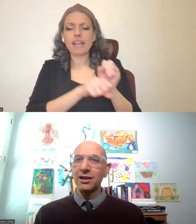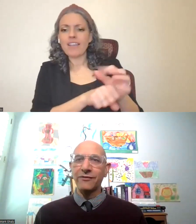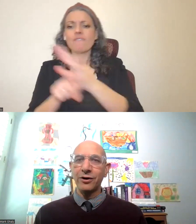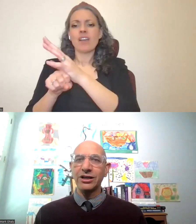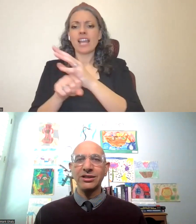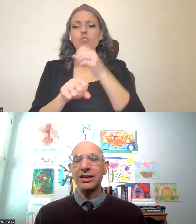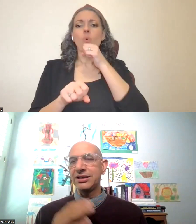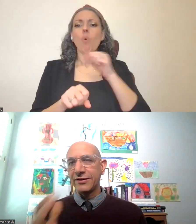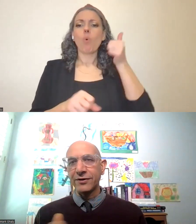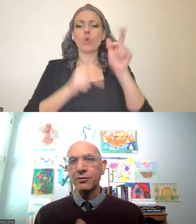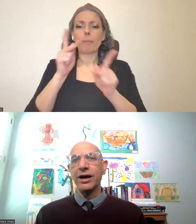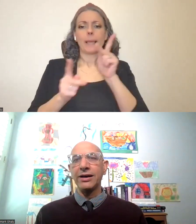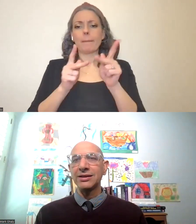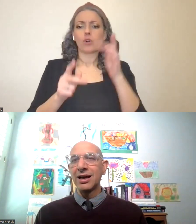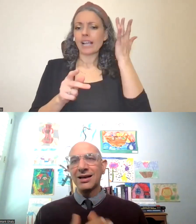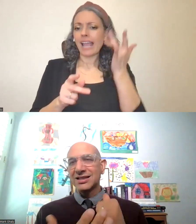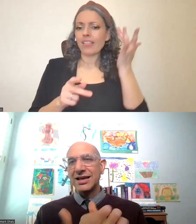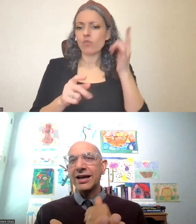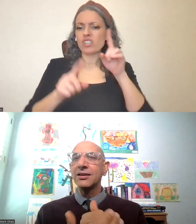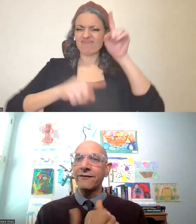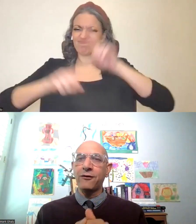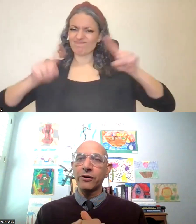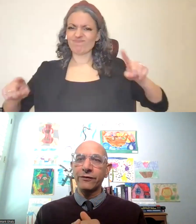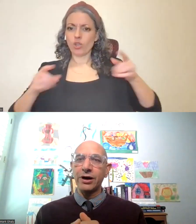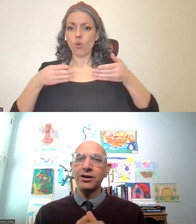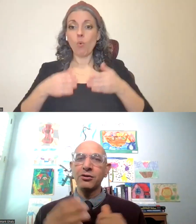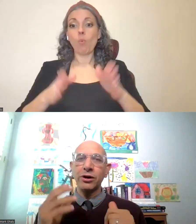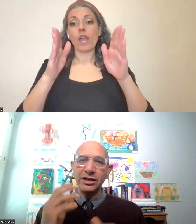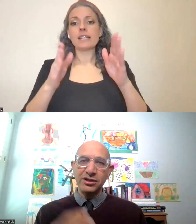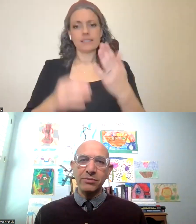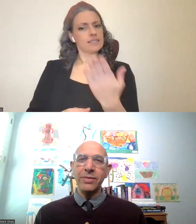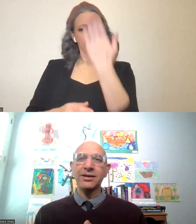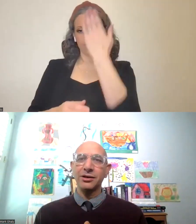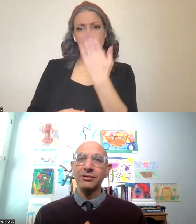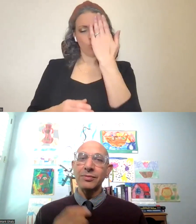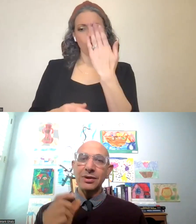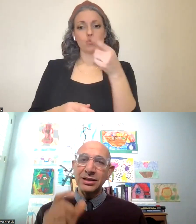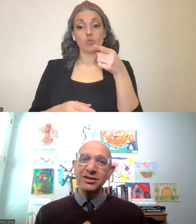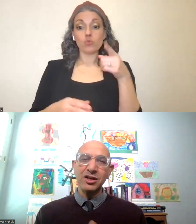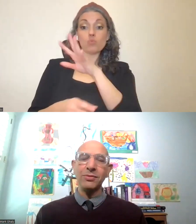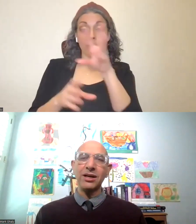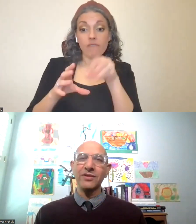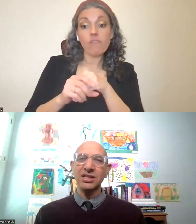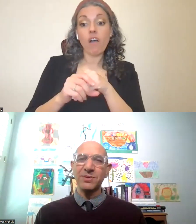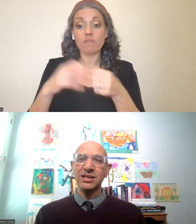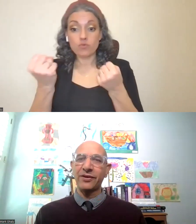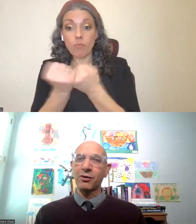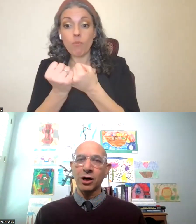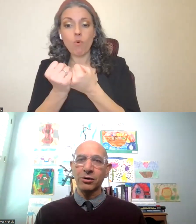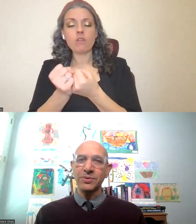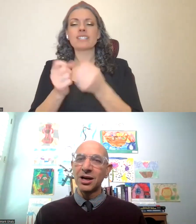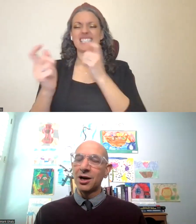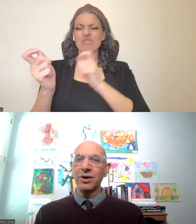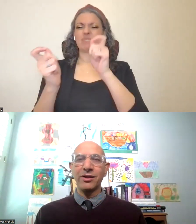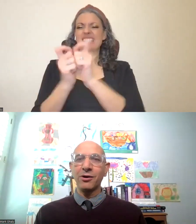older Californians in different ways, stayed at the forefront. You were instrumental in so many of the specific